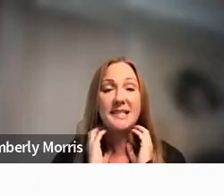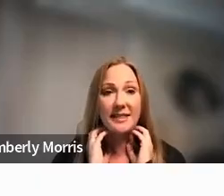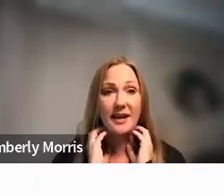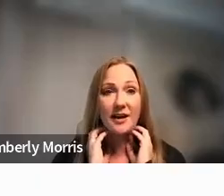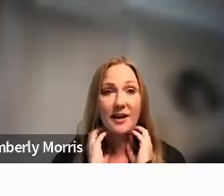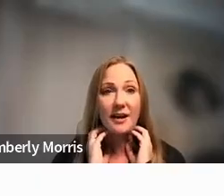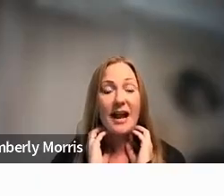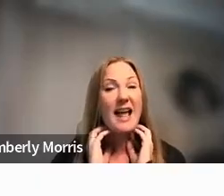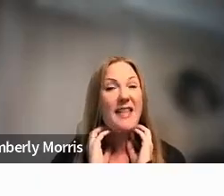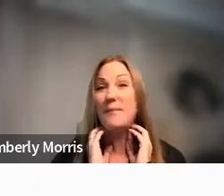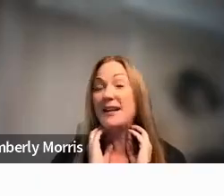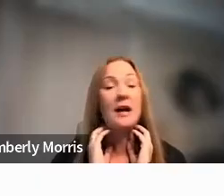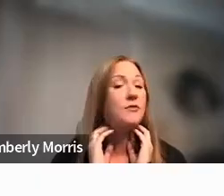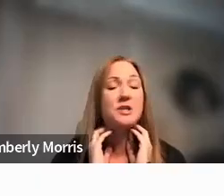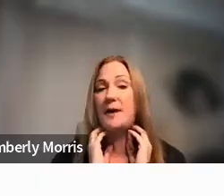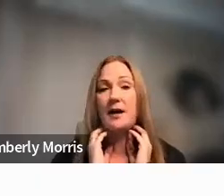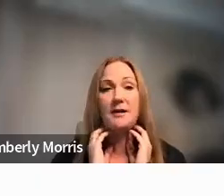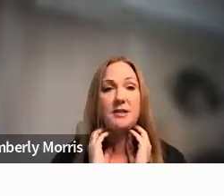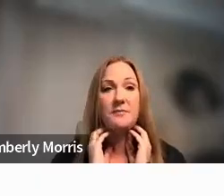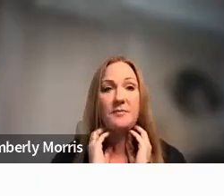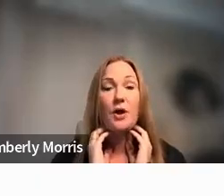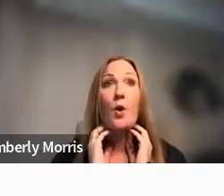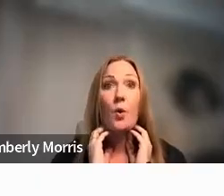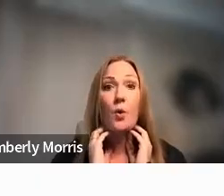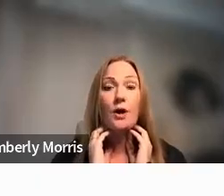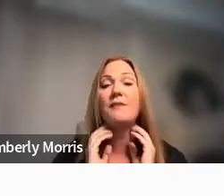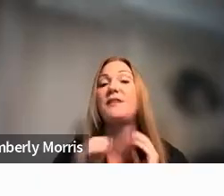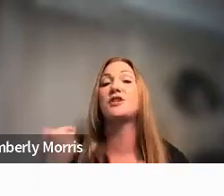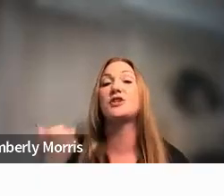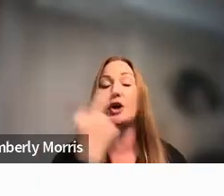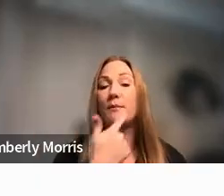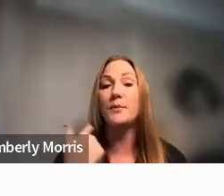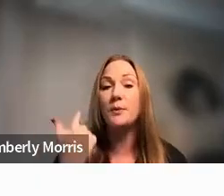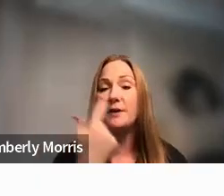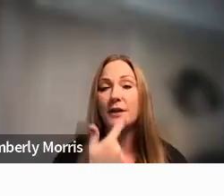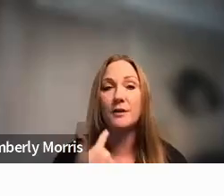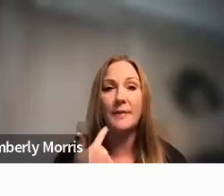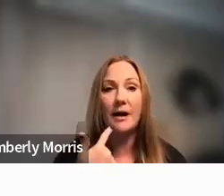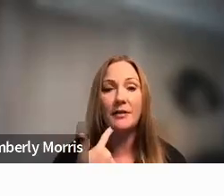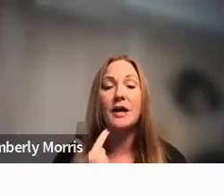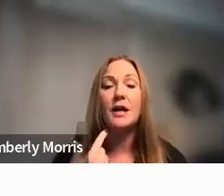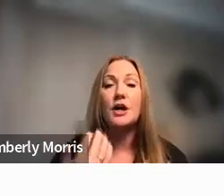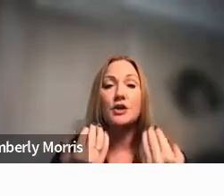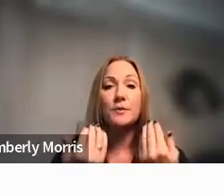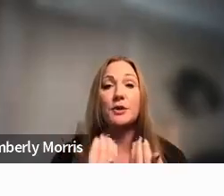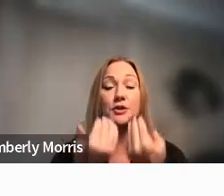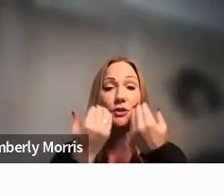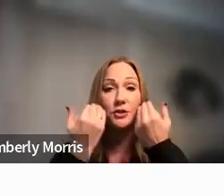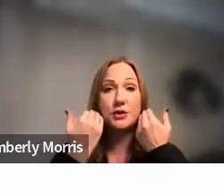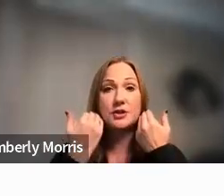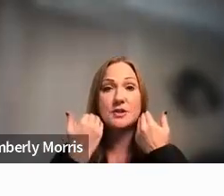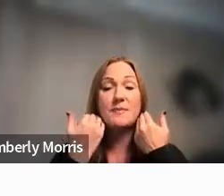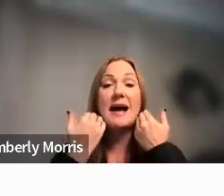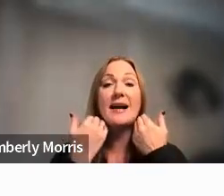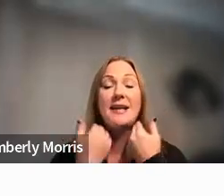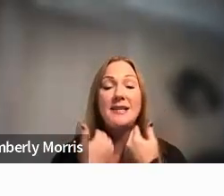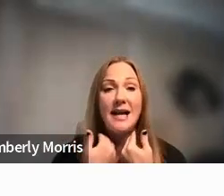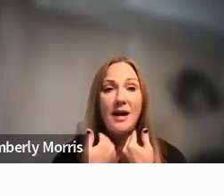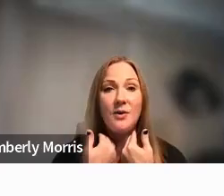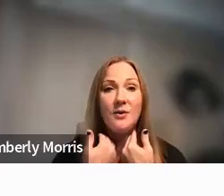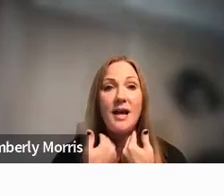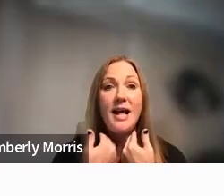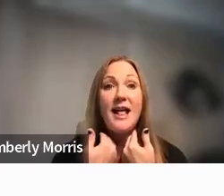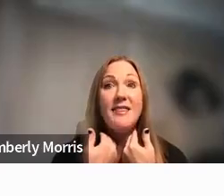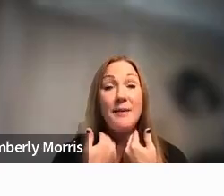secretions sit there and they might not respond, or if they start moving their mouth to push the secretions back